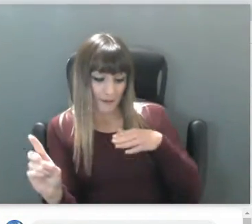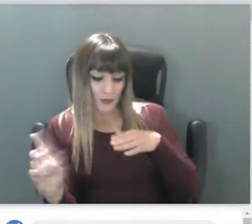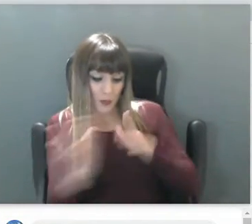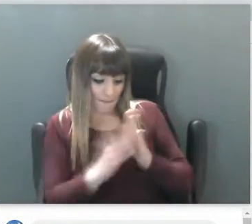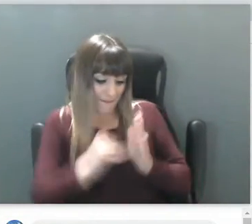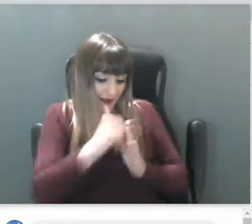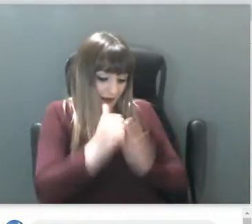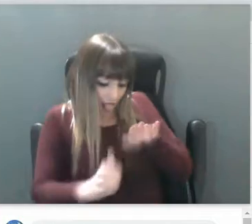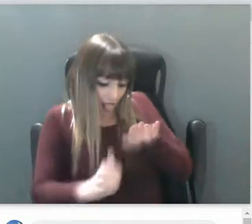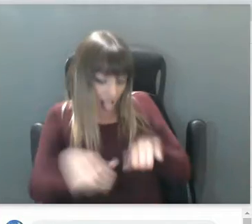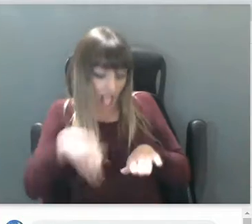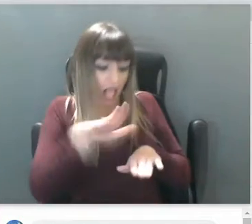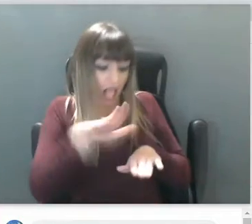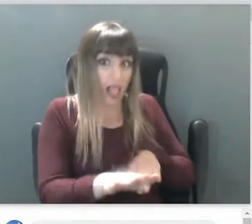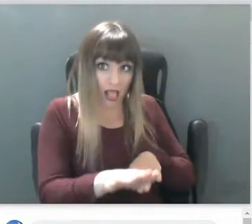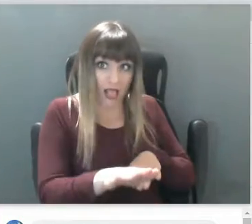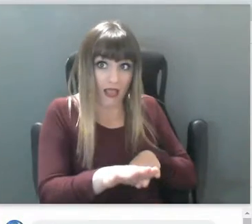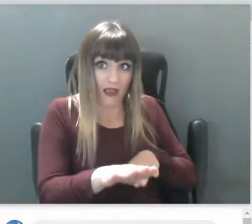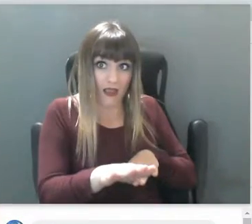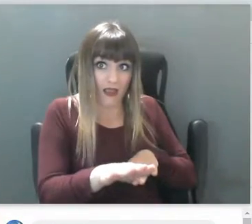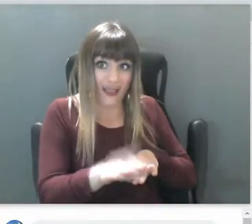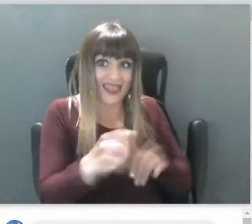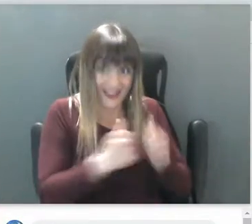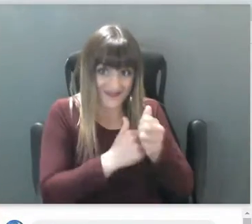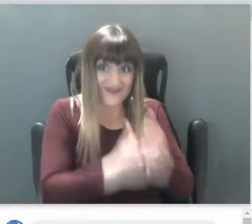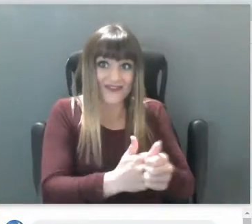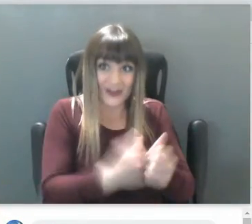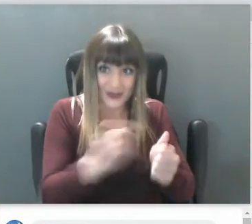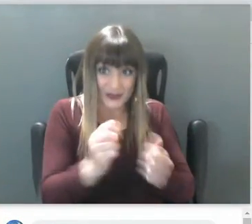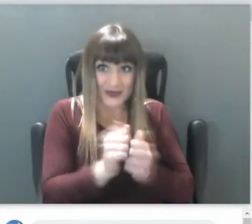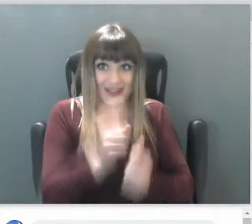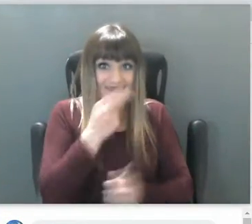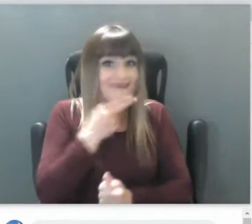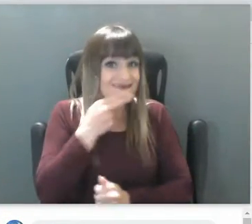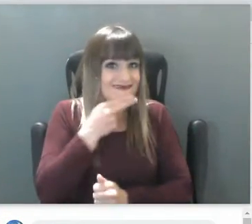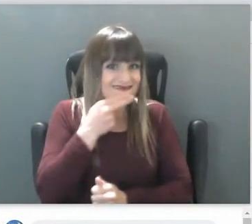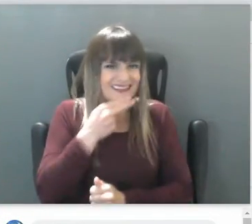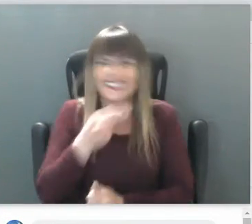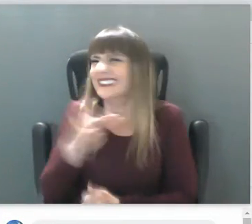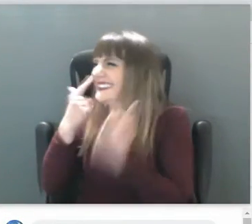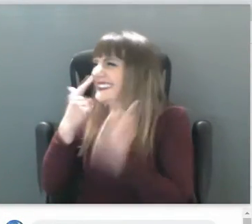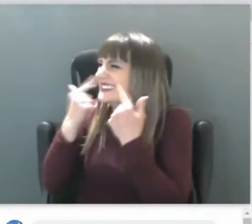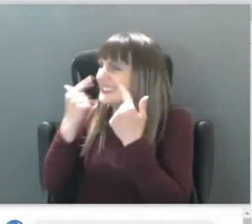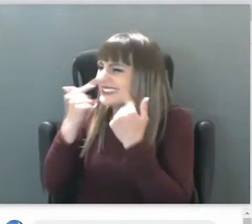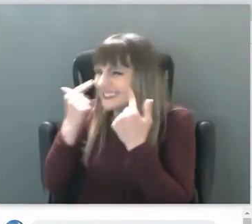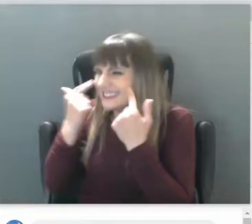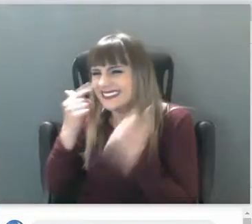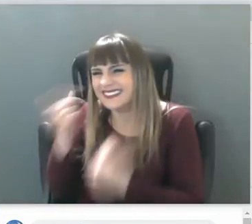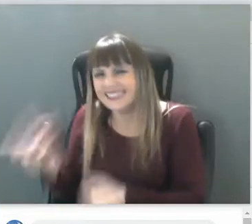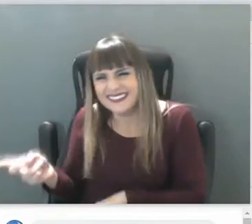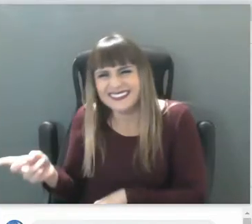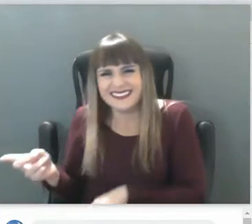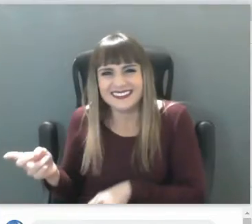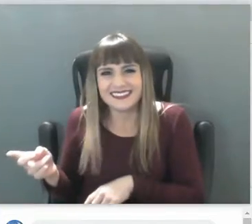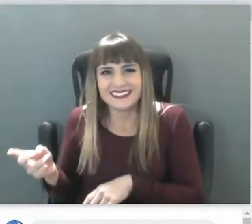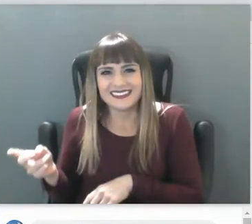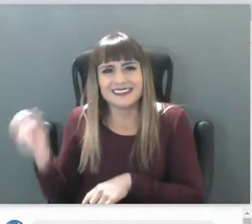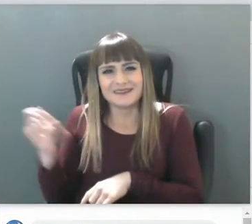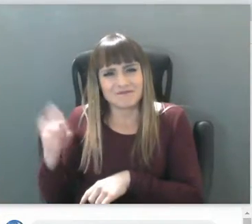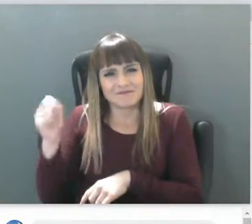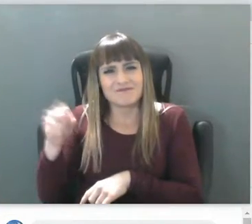purple. Follow Gwen with the honey over the Woo. canvas. and you Oh, can we're see going to take it. Shoot. what's happening. She's taking a tray. Yeah.